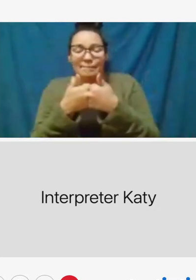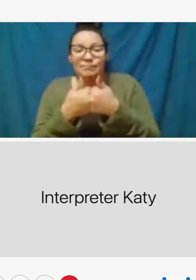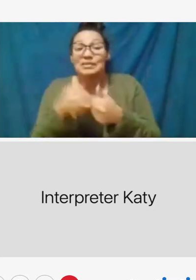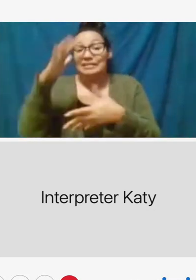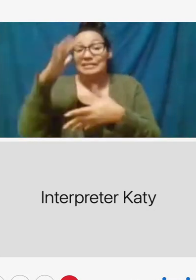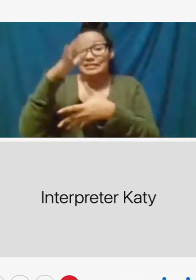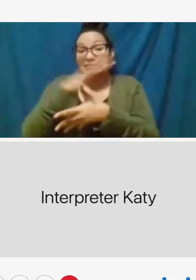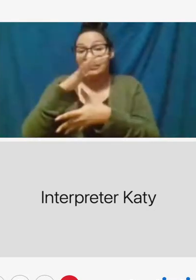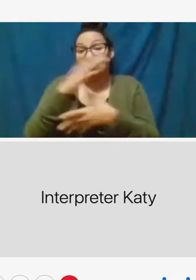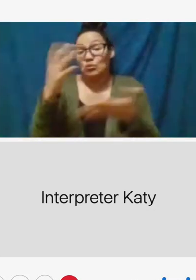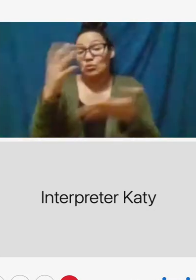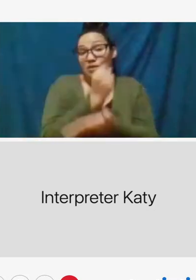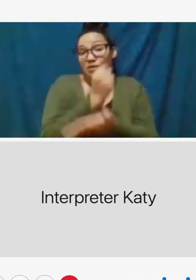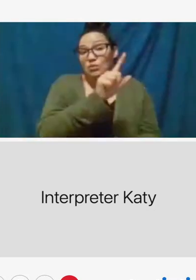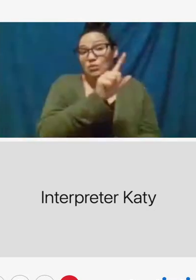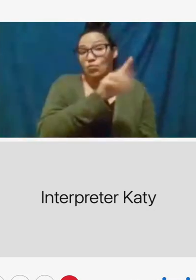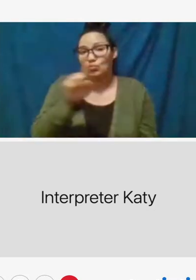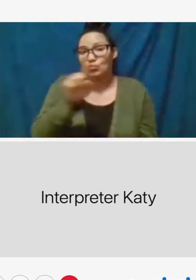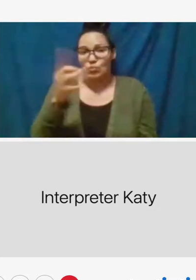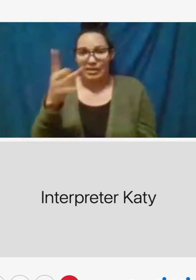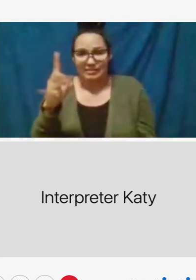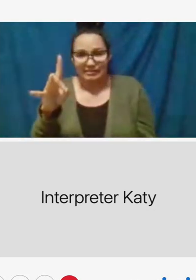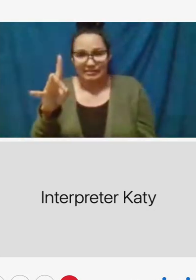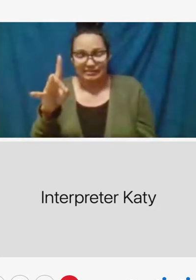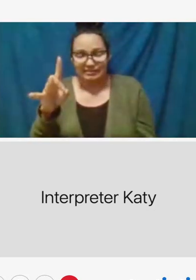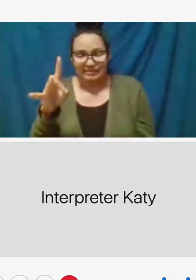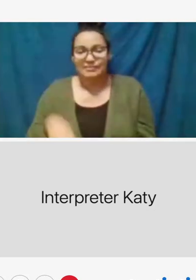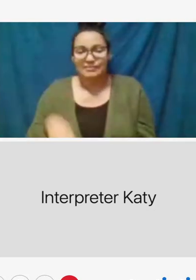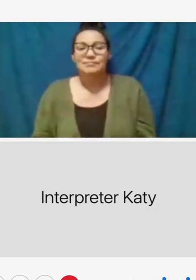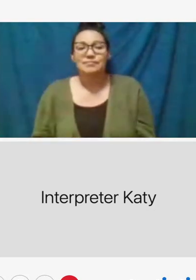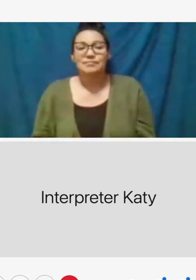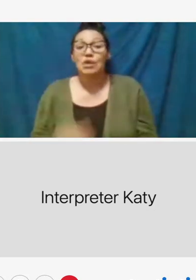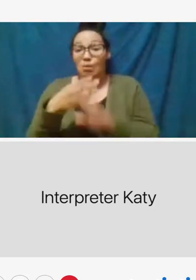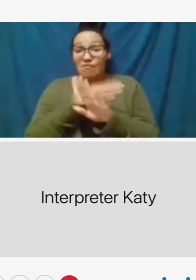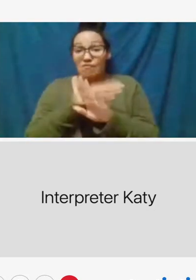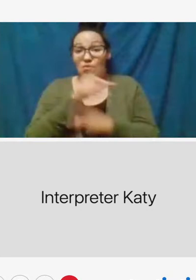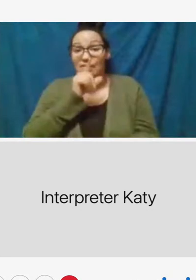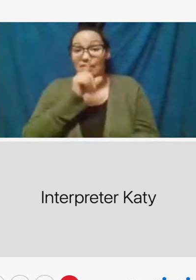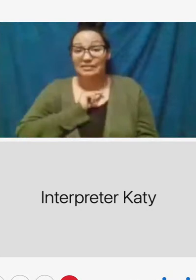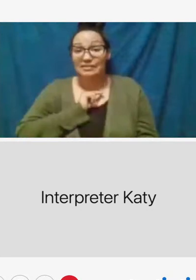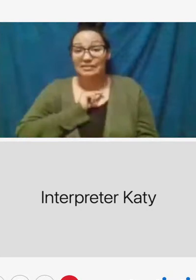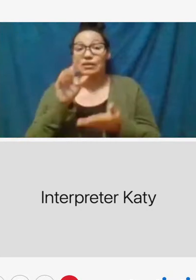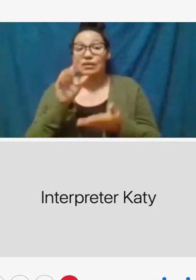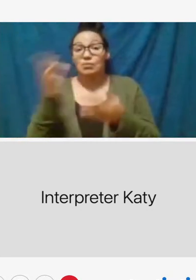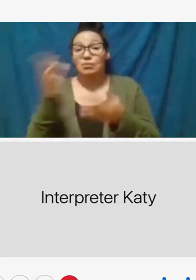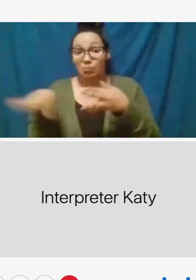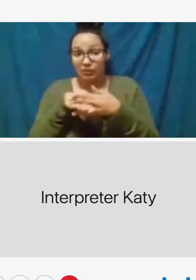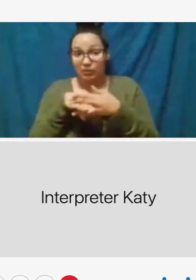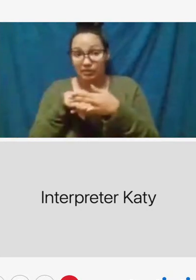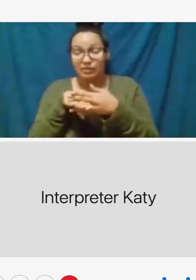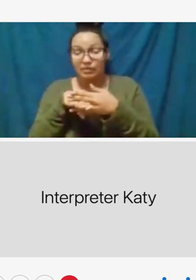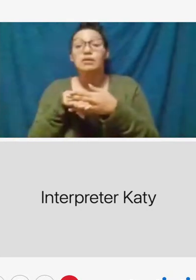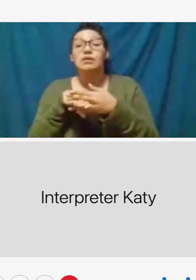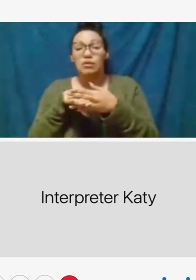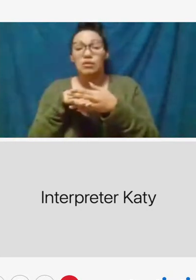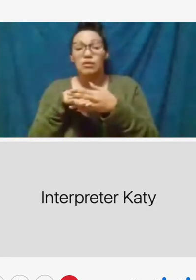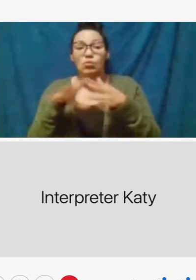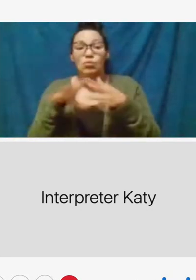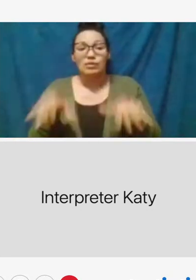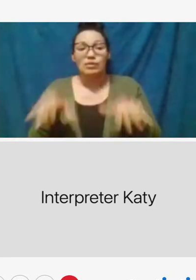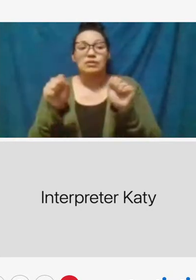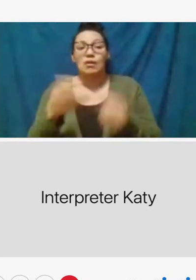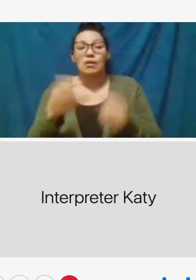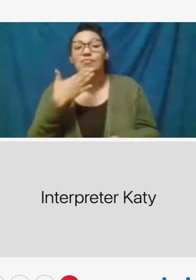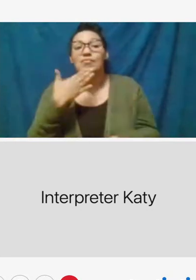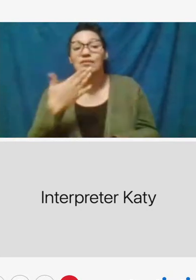24 to 18 before Thanksgiving break we held our thankfulness day we celebrated at